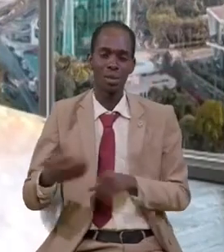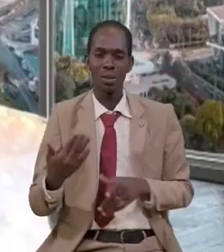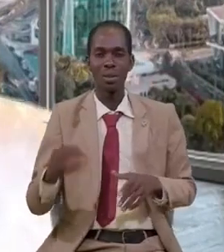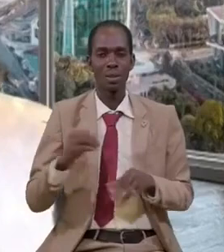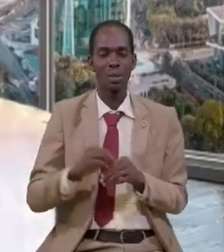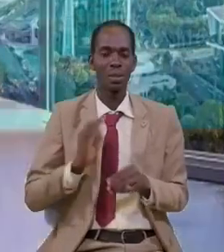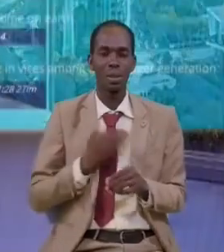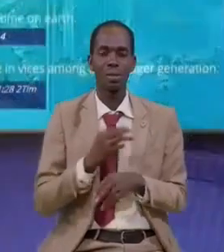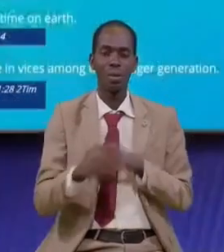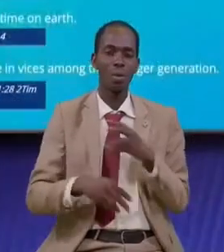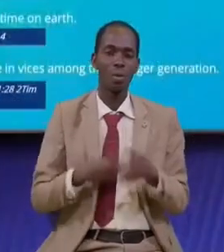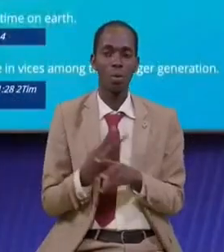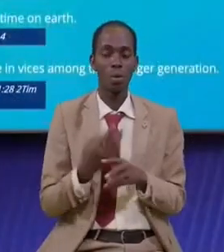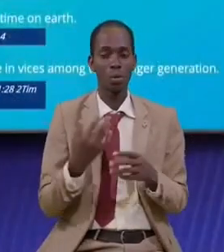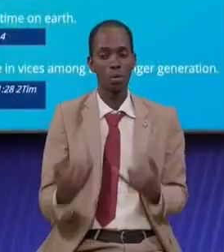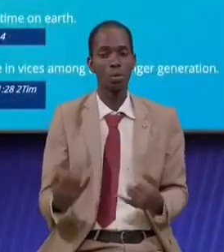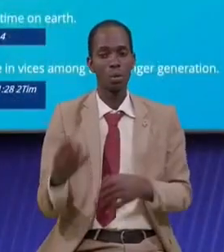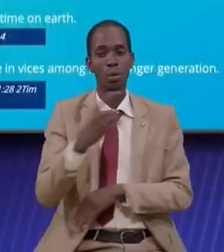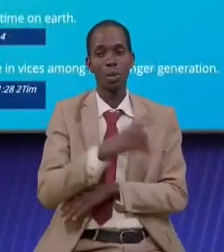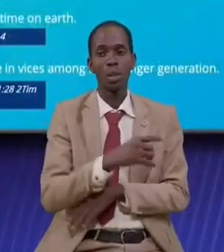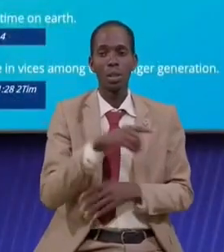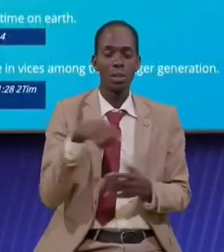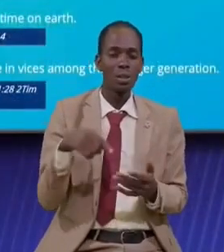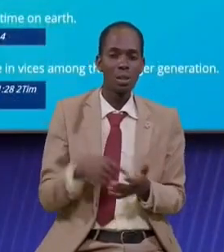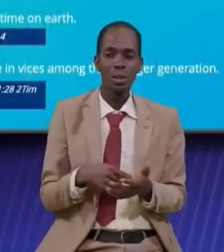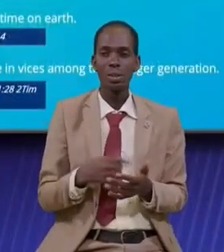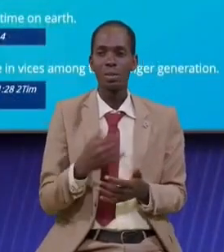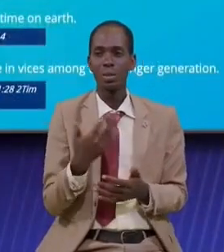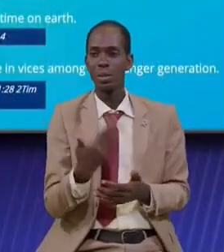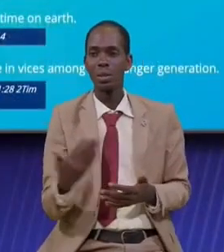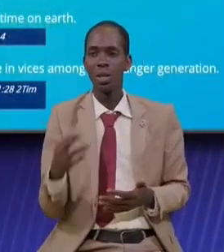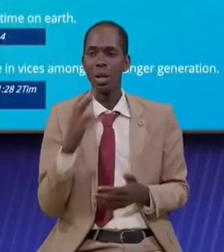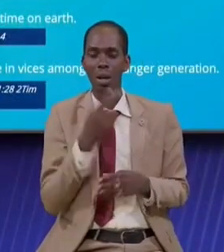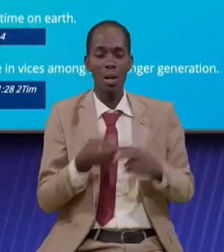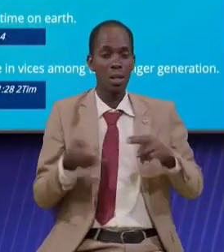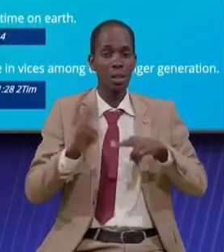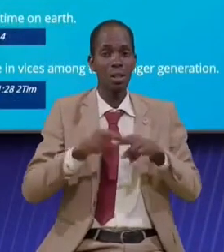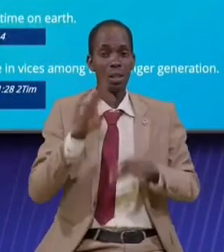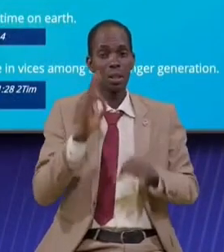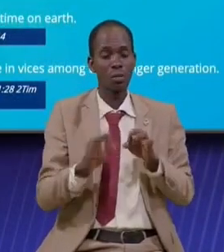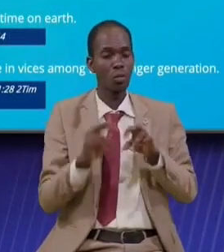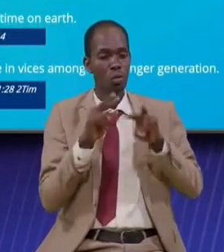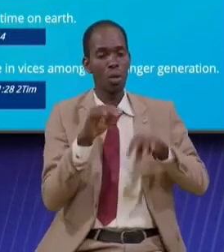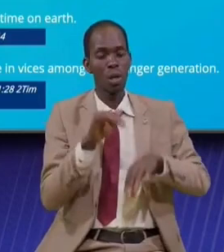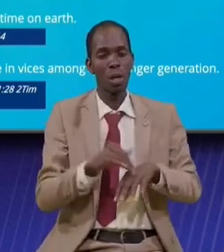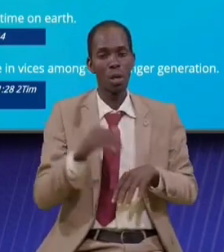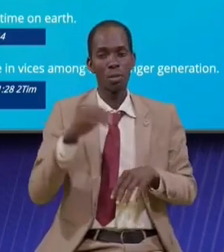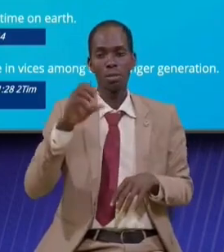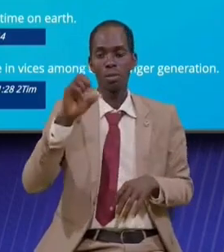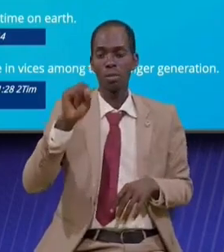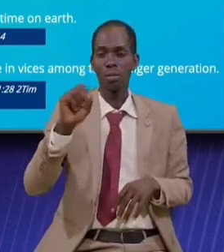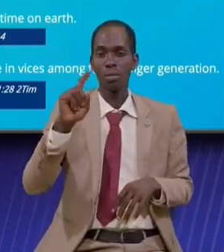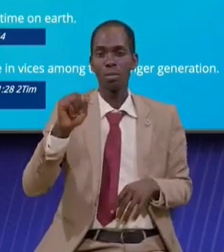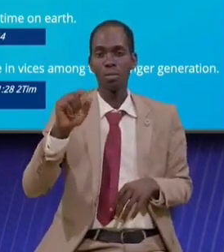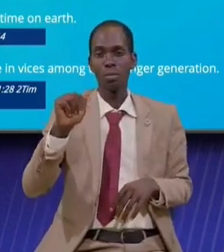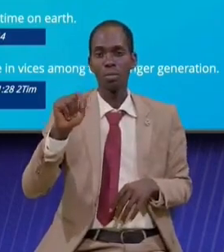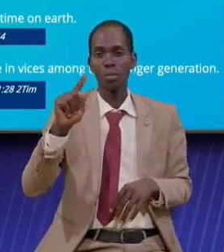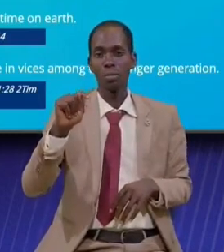And these vices are increasing. If you look at the statistics, you will see that right